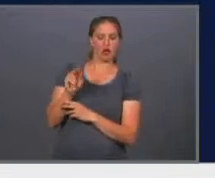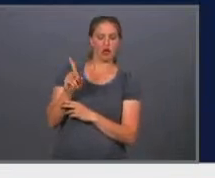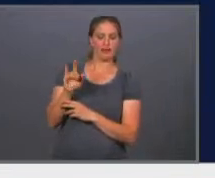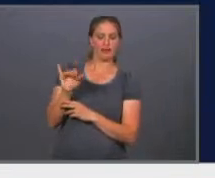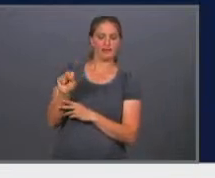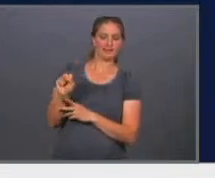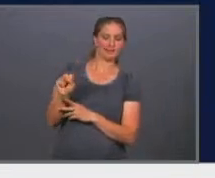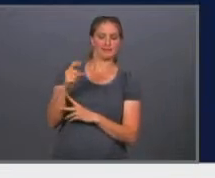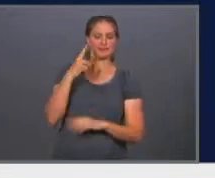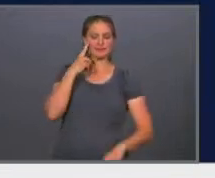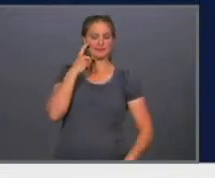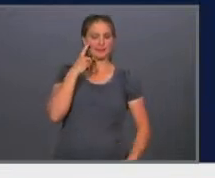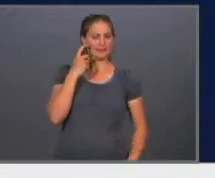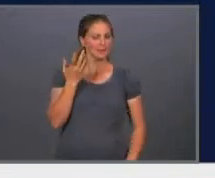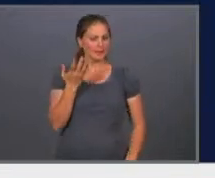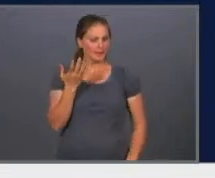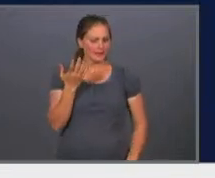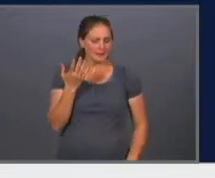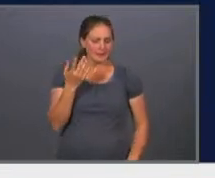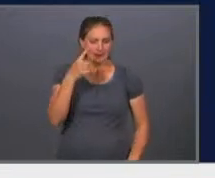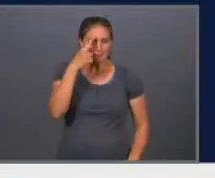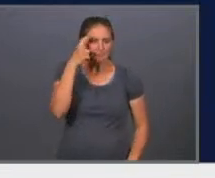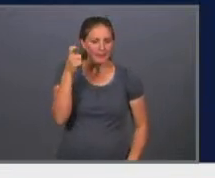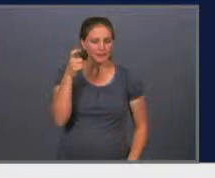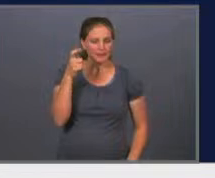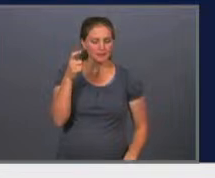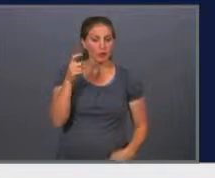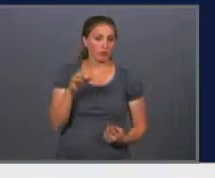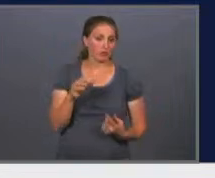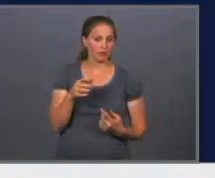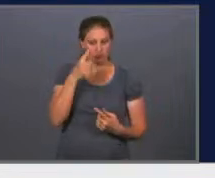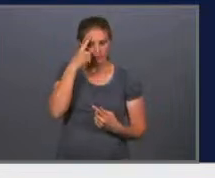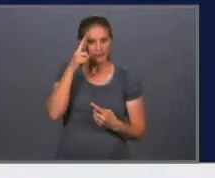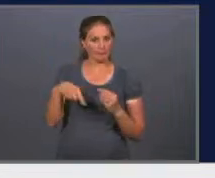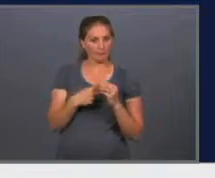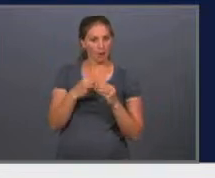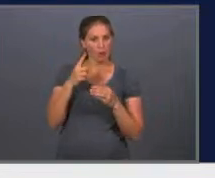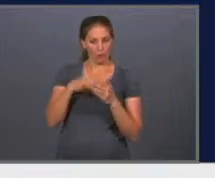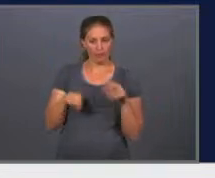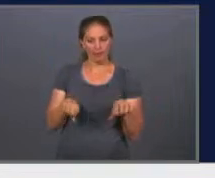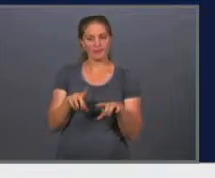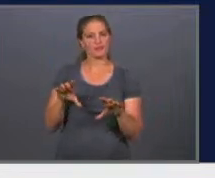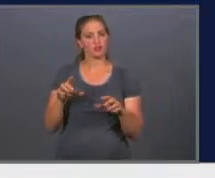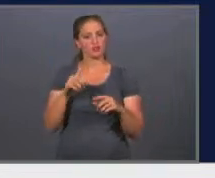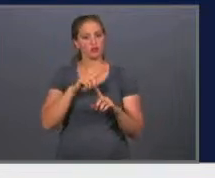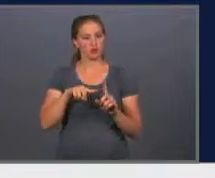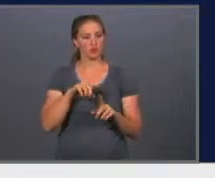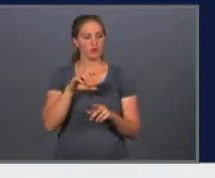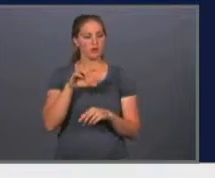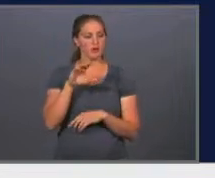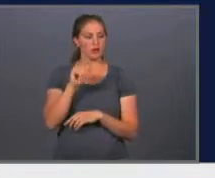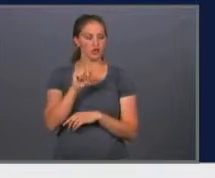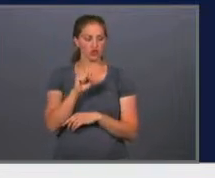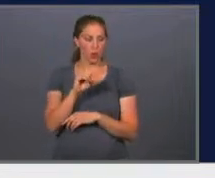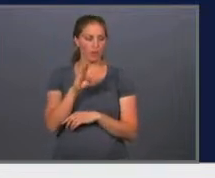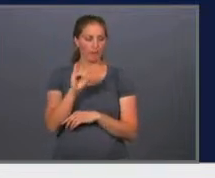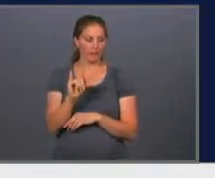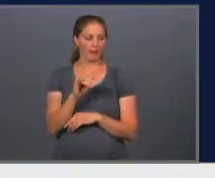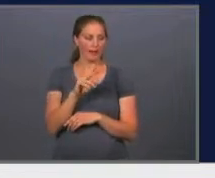especially considering what they did to Khashoggi and just the way they treat people.